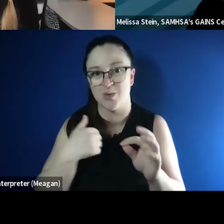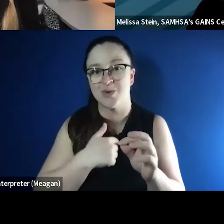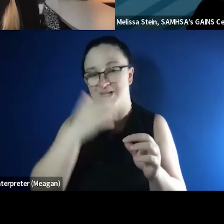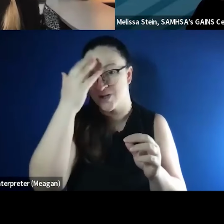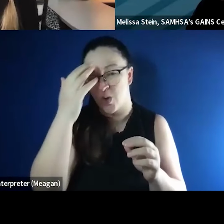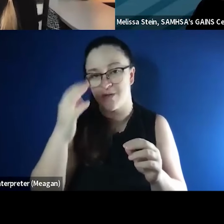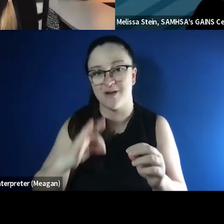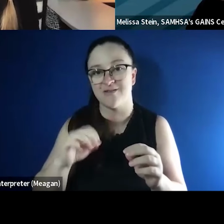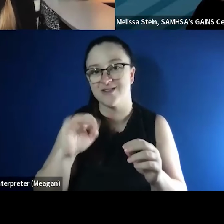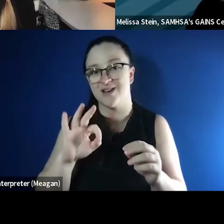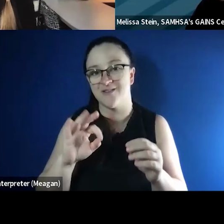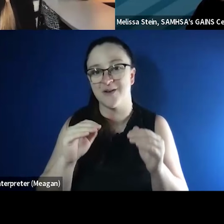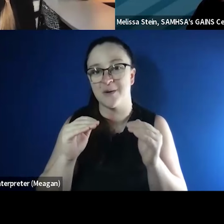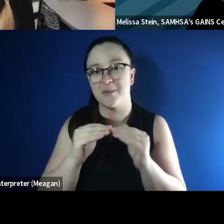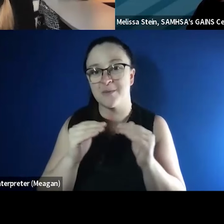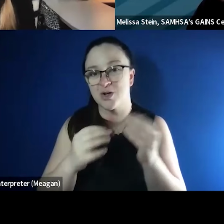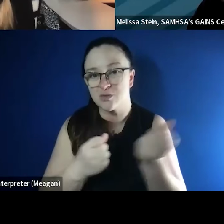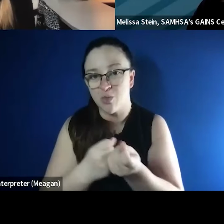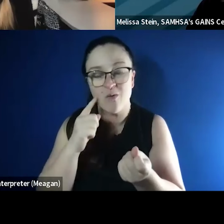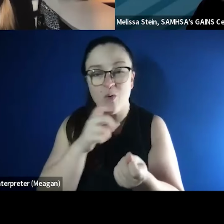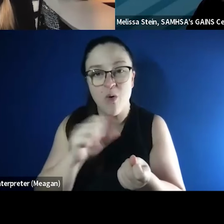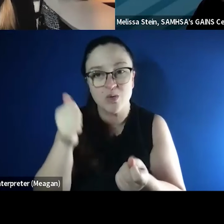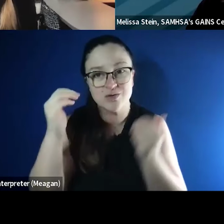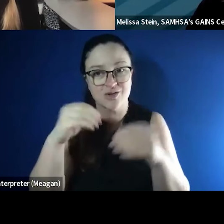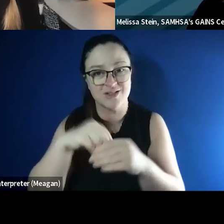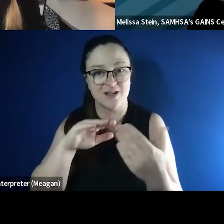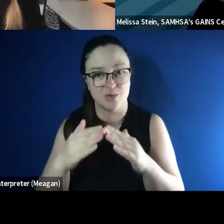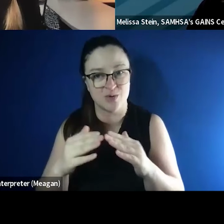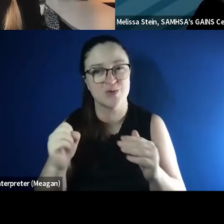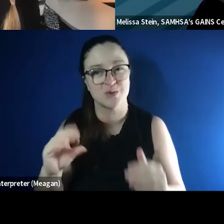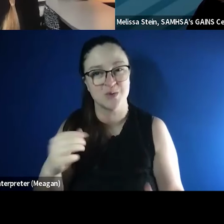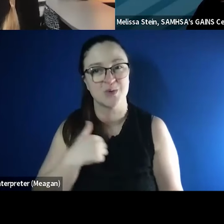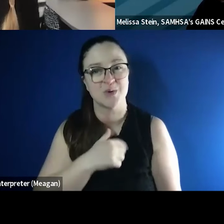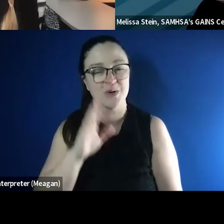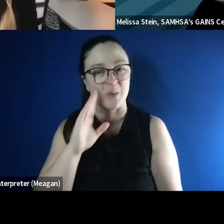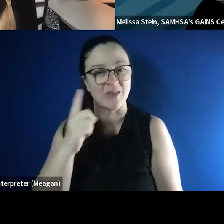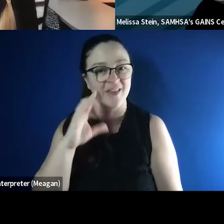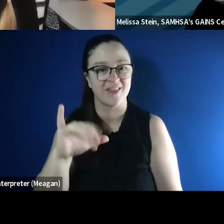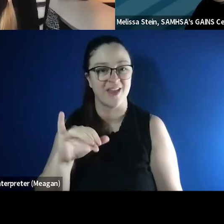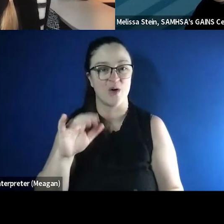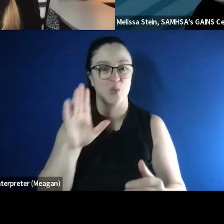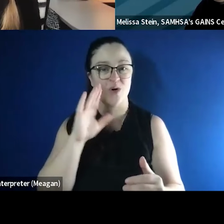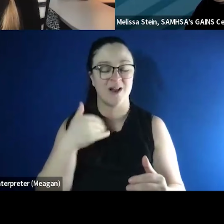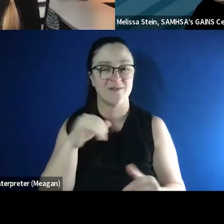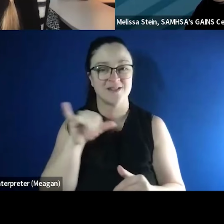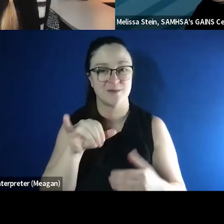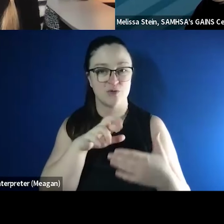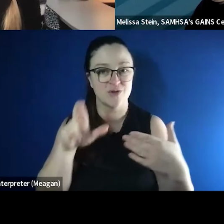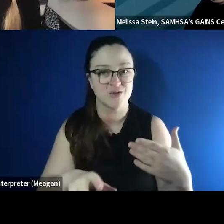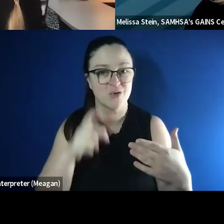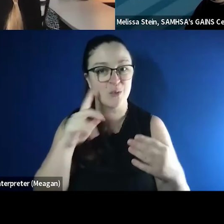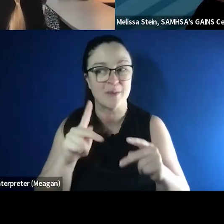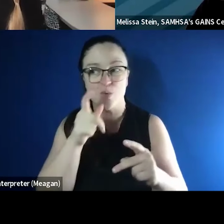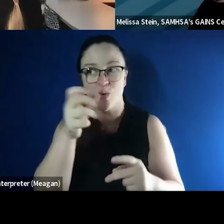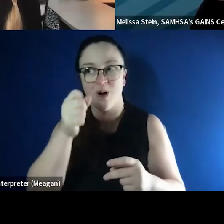and spaces for older adults in the community. And so we would likewise anticipate that they would have similar outcomes for those who are incarcerated. And